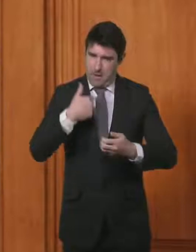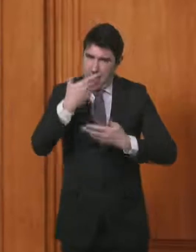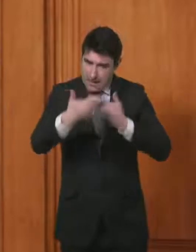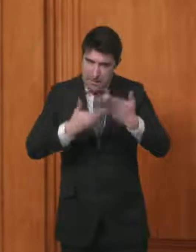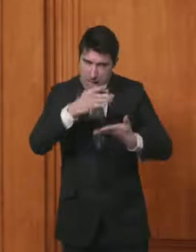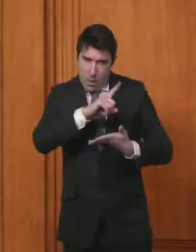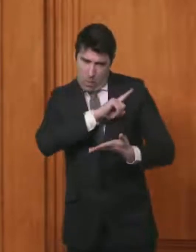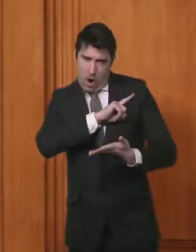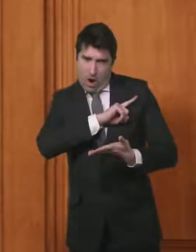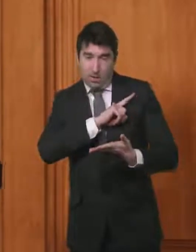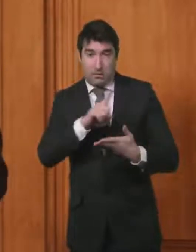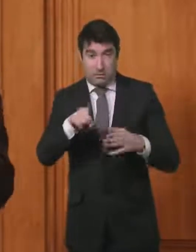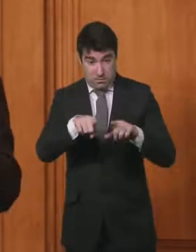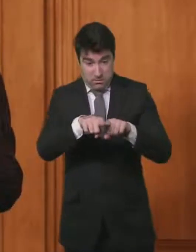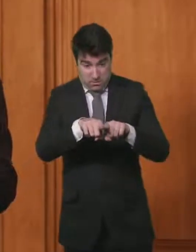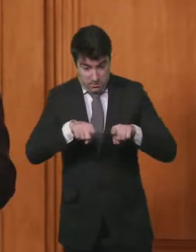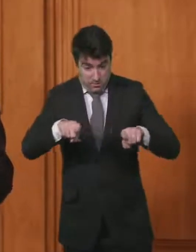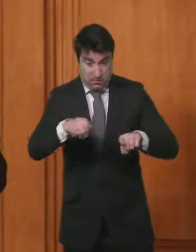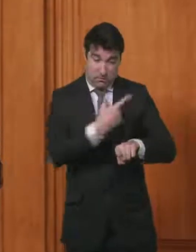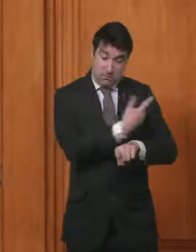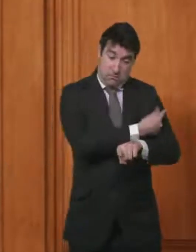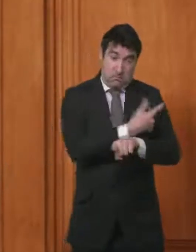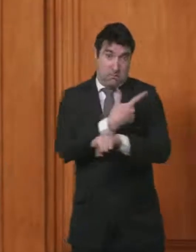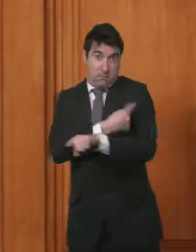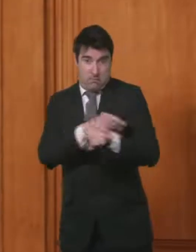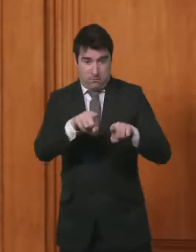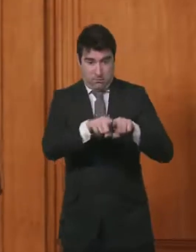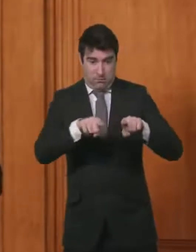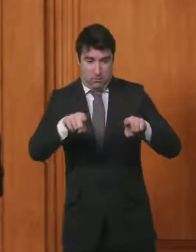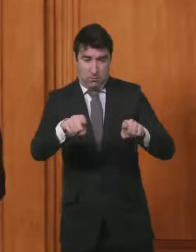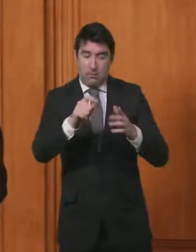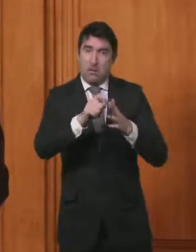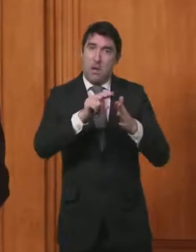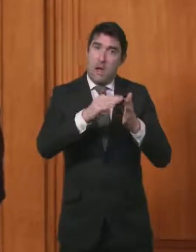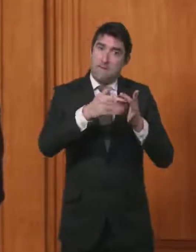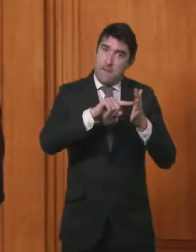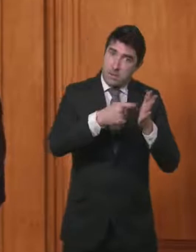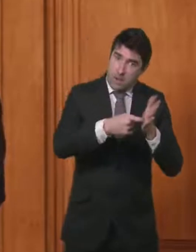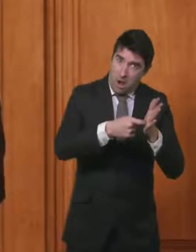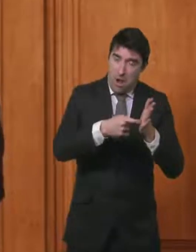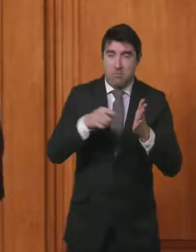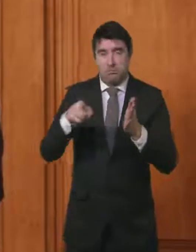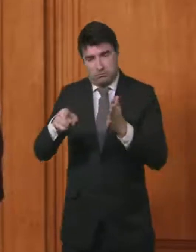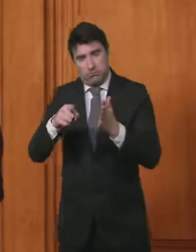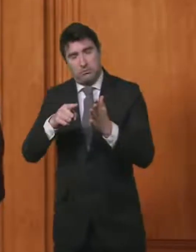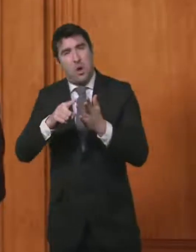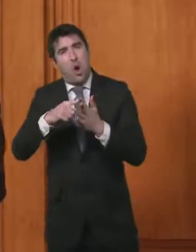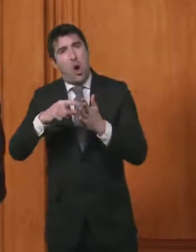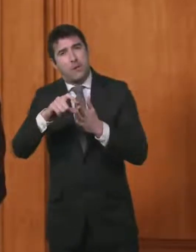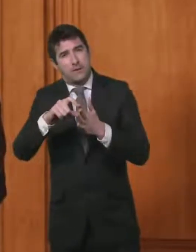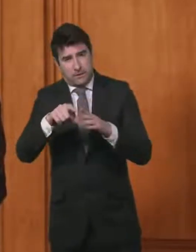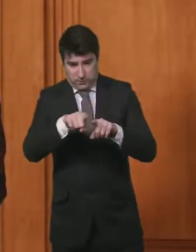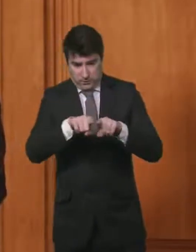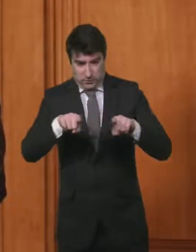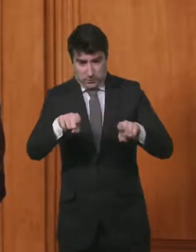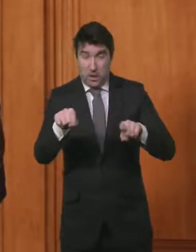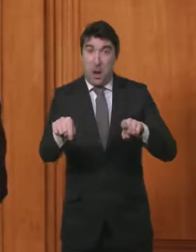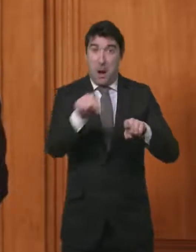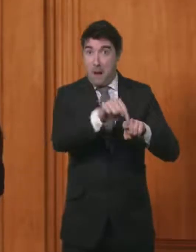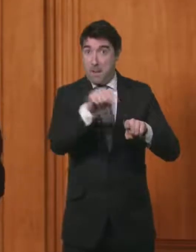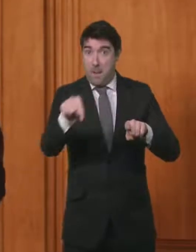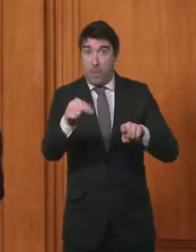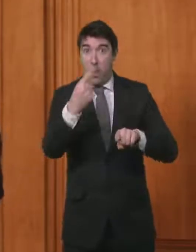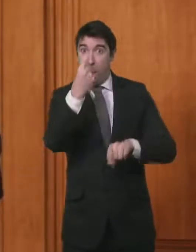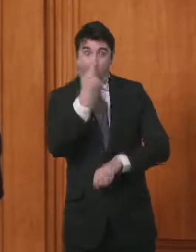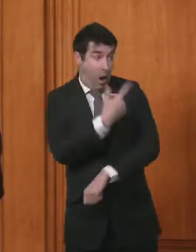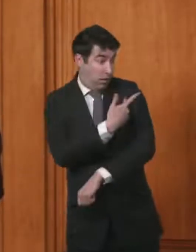the MHRA has given the operational flexibility around the interval between the doses so that operationally